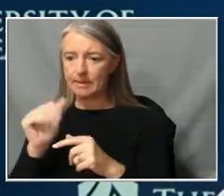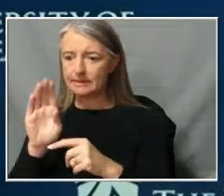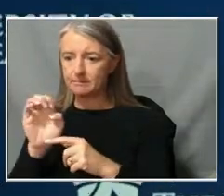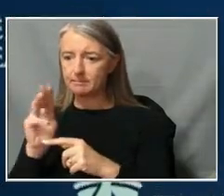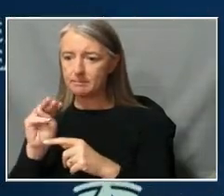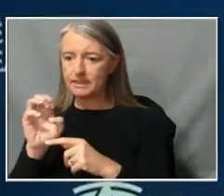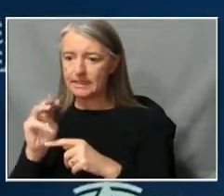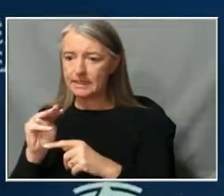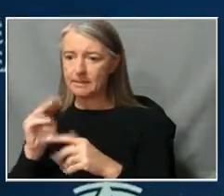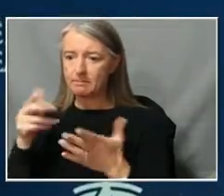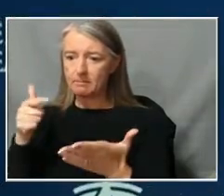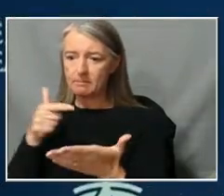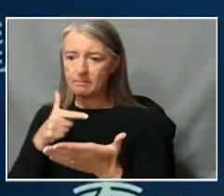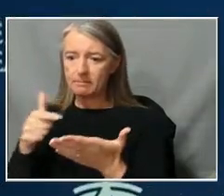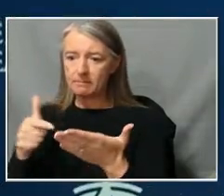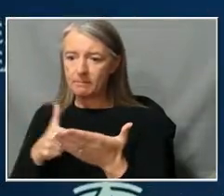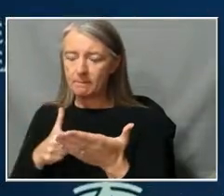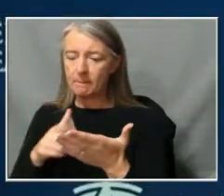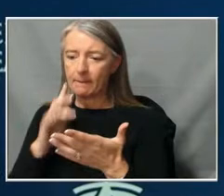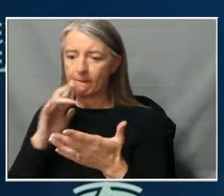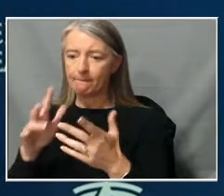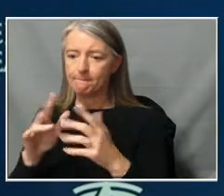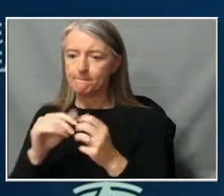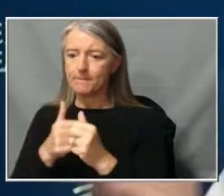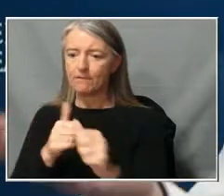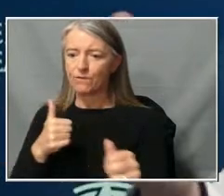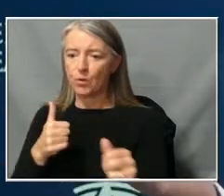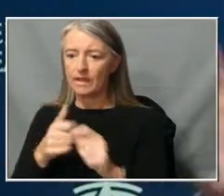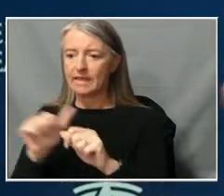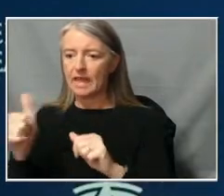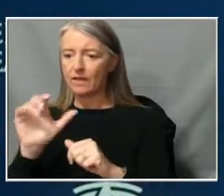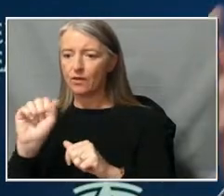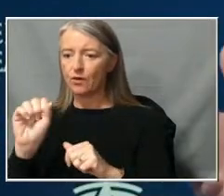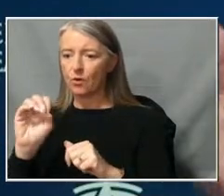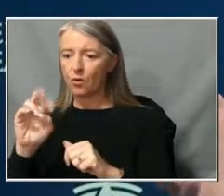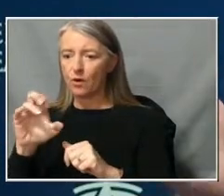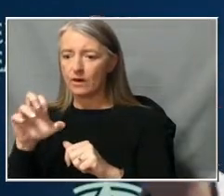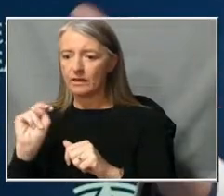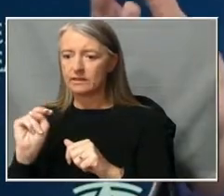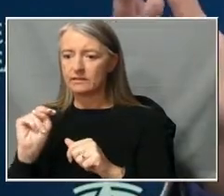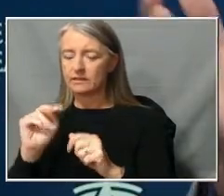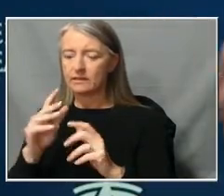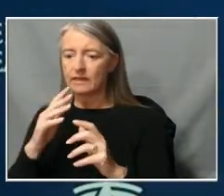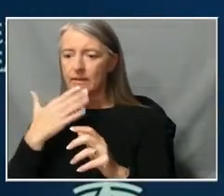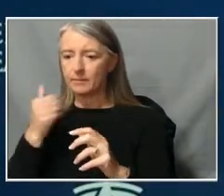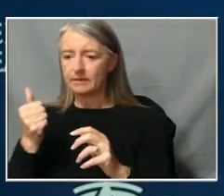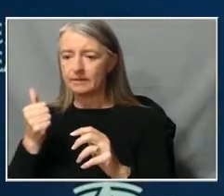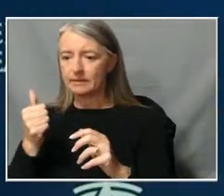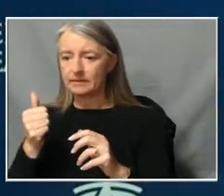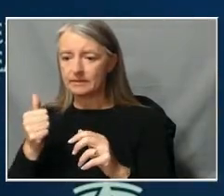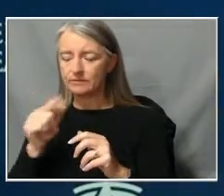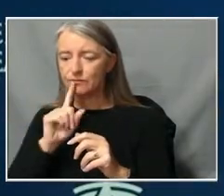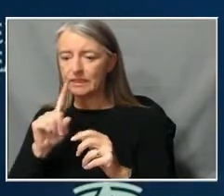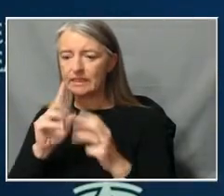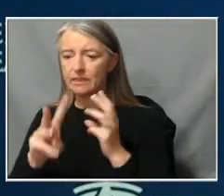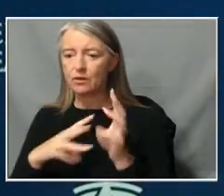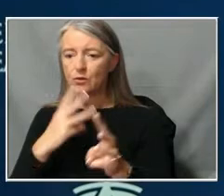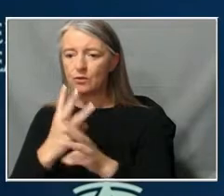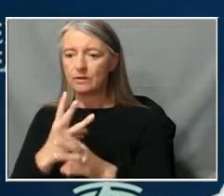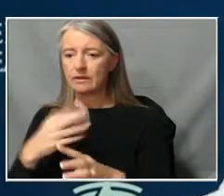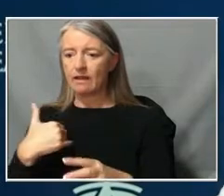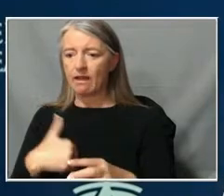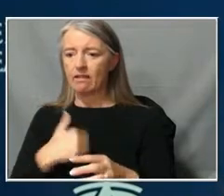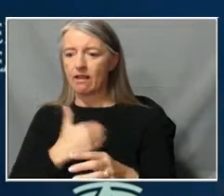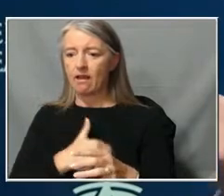that together will hit the tumor the best and avoid the organs the best. And I believe the world challenge that Bernie won was a lung cancer